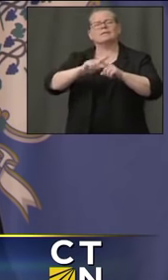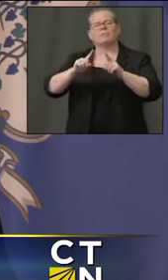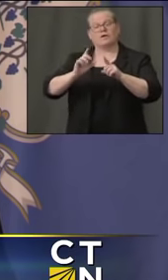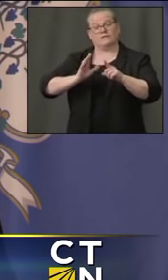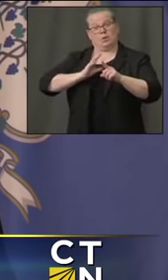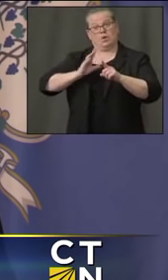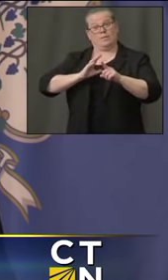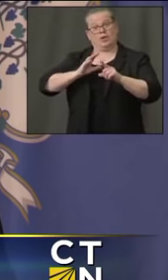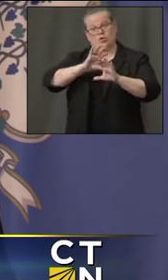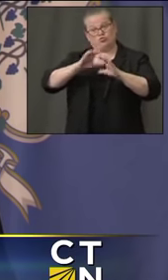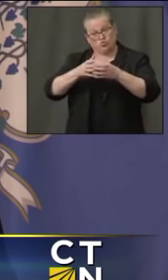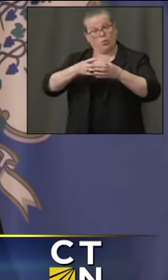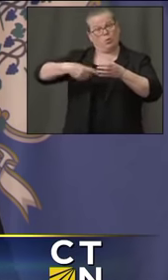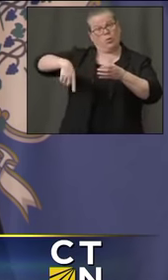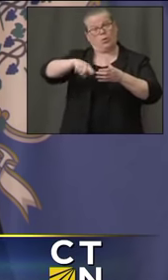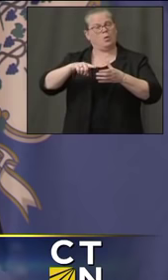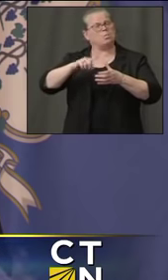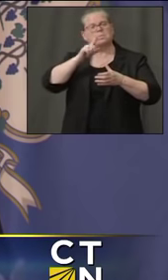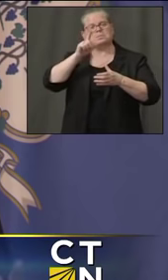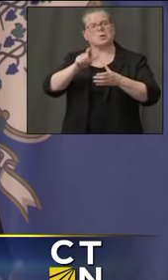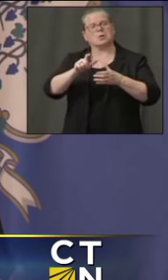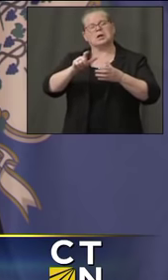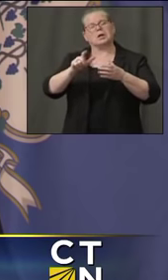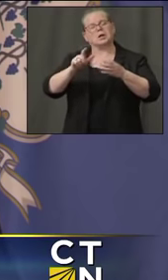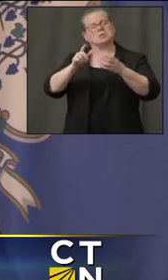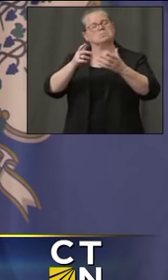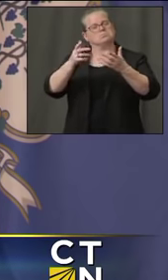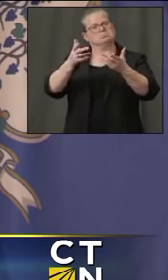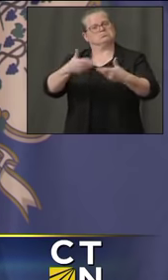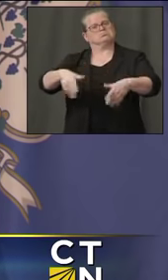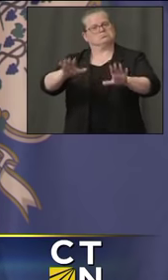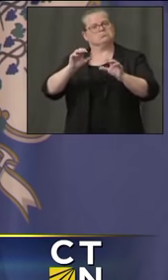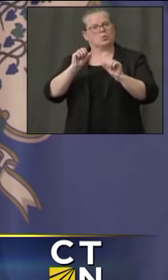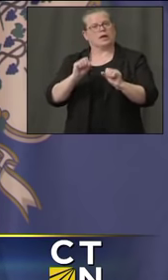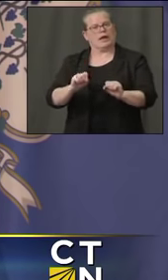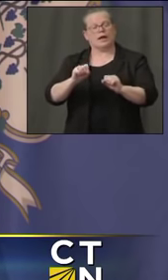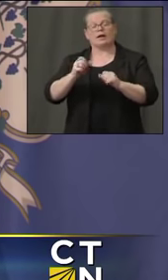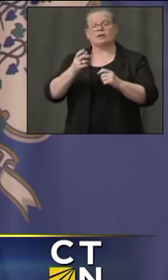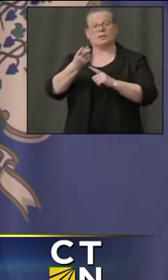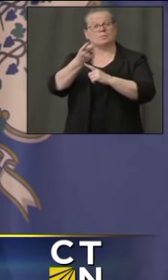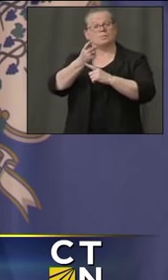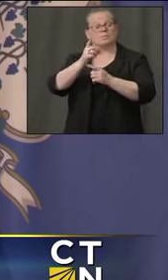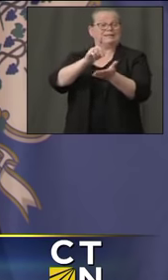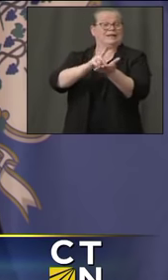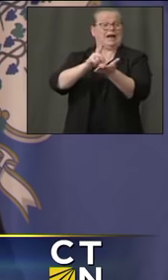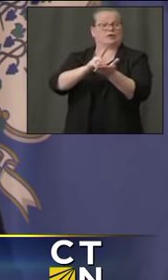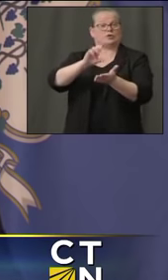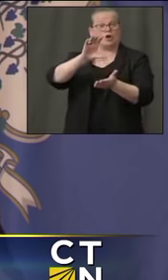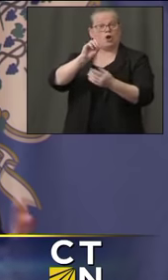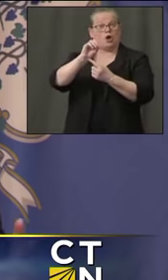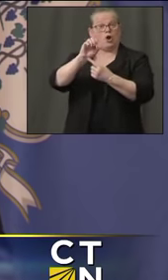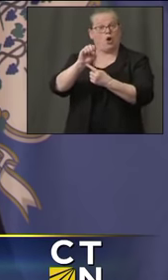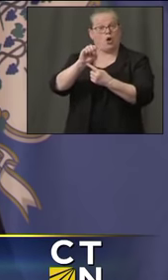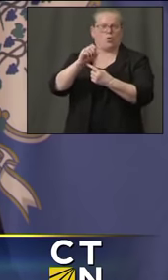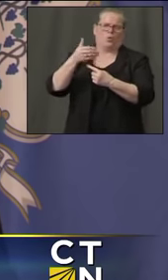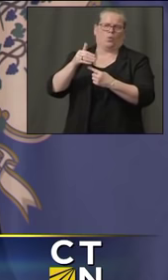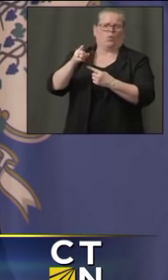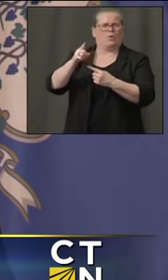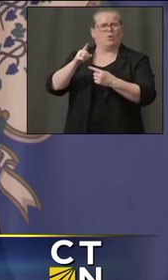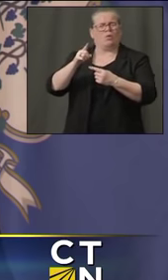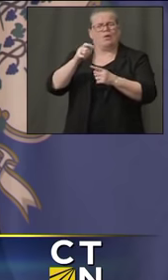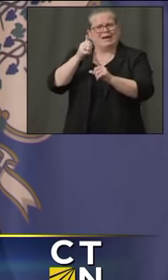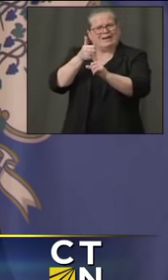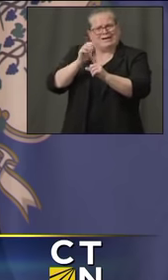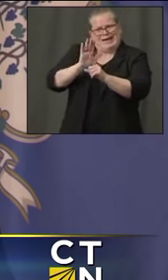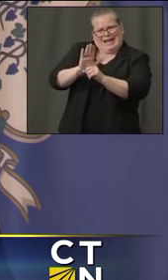paying special attention to this. As somebody who's spent his whole life on infectious diseases, this is his moment. He's put in place